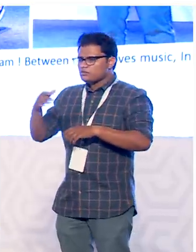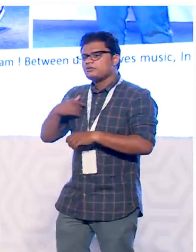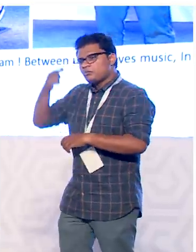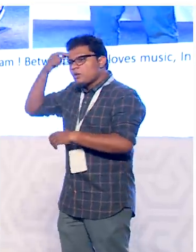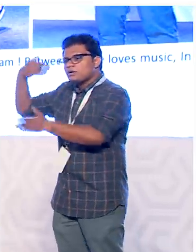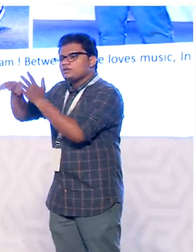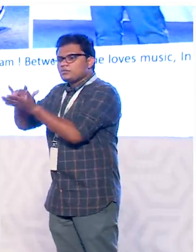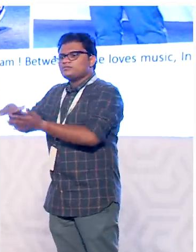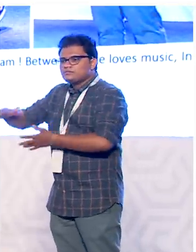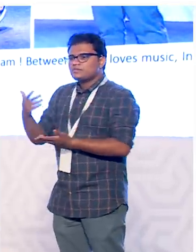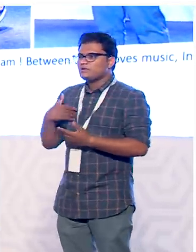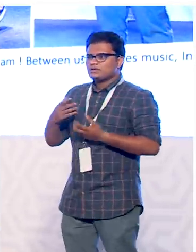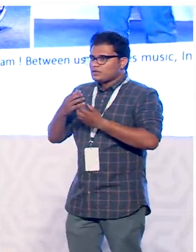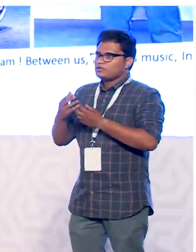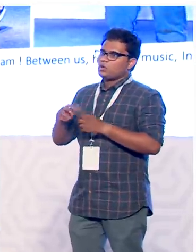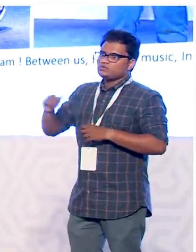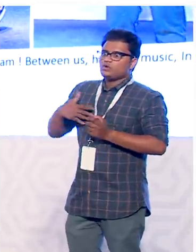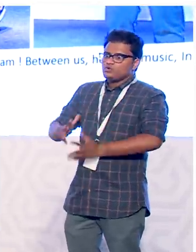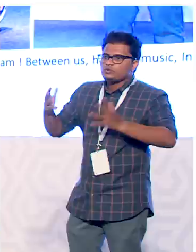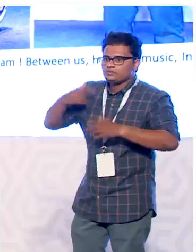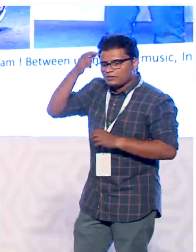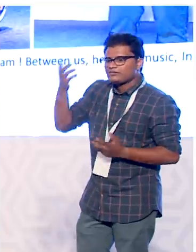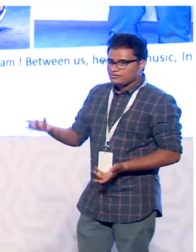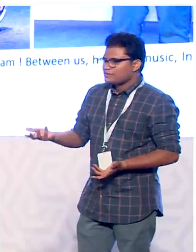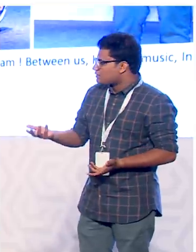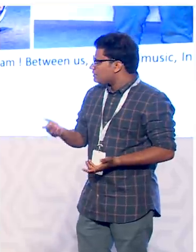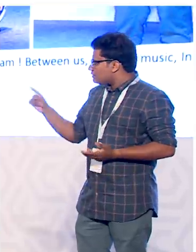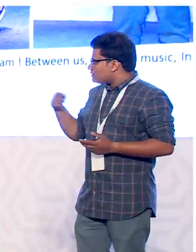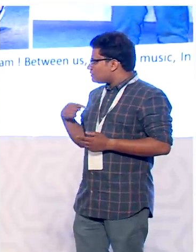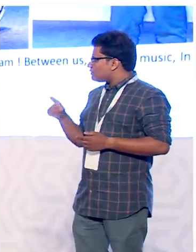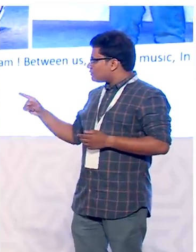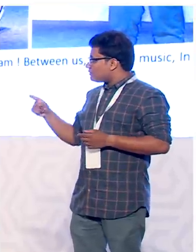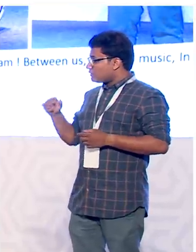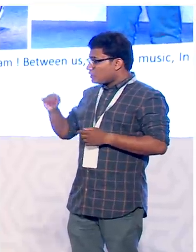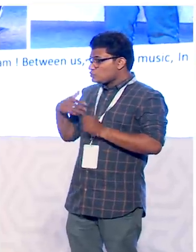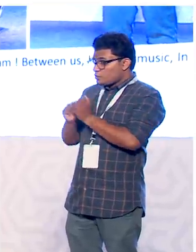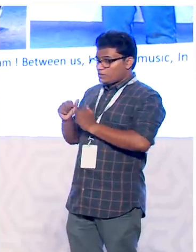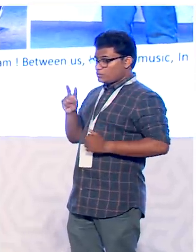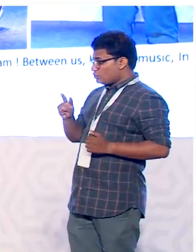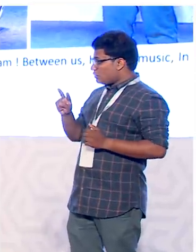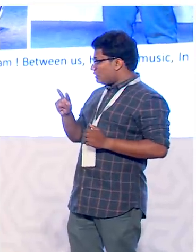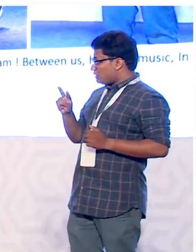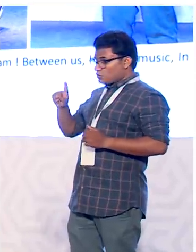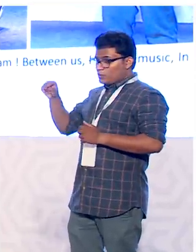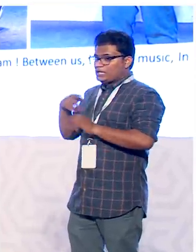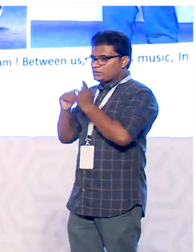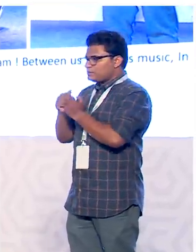Being a single woman is also a huge problem. I have about 250 women with us. And